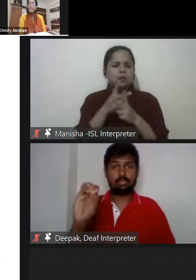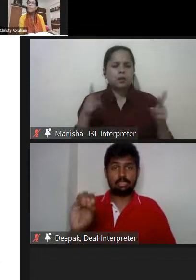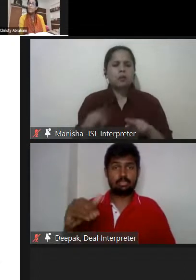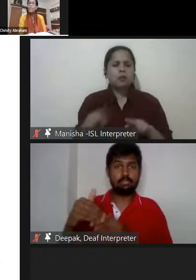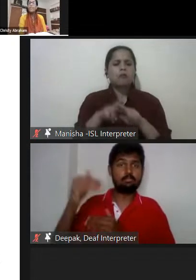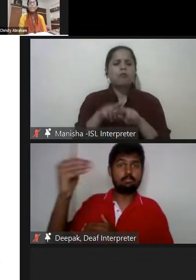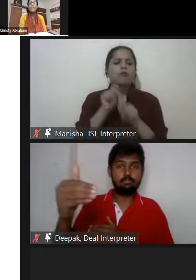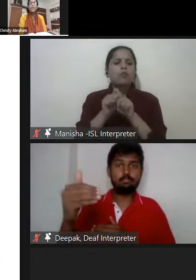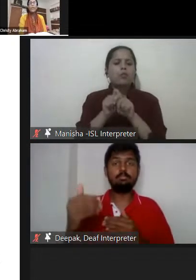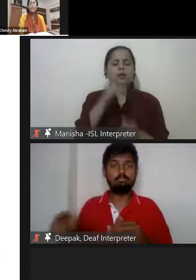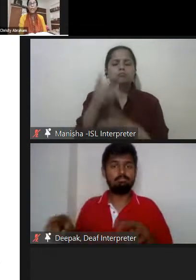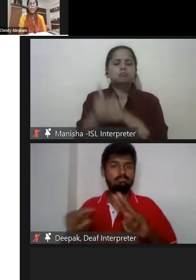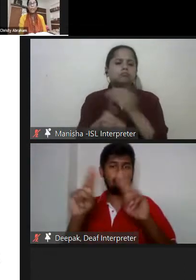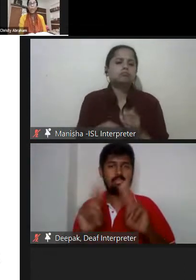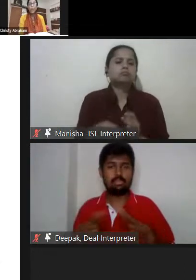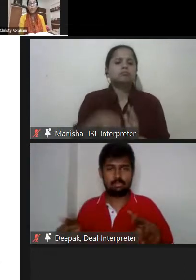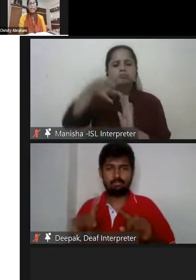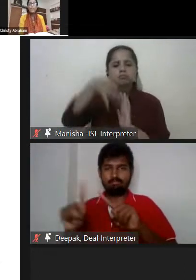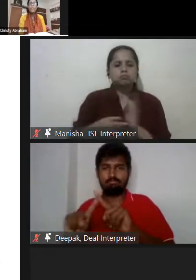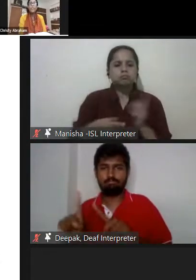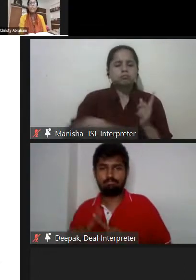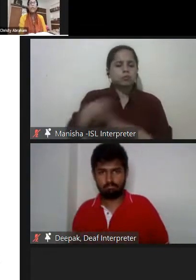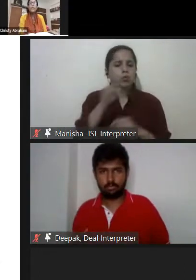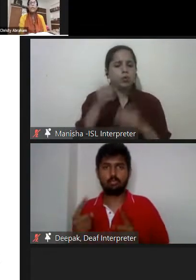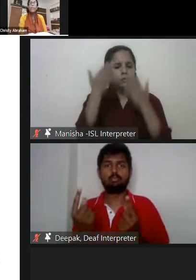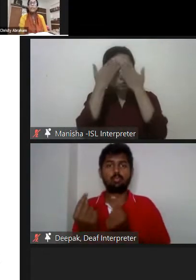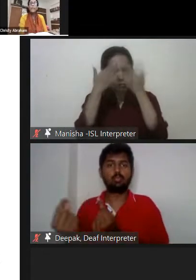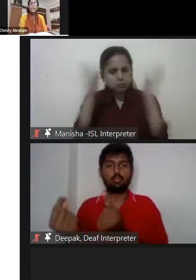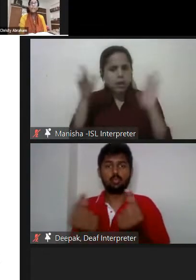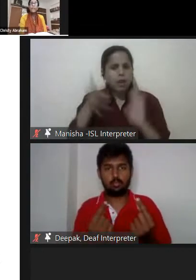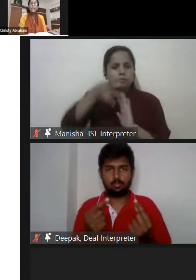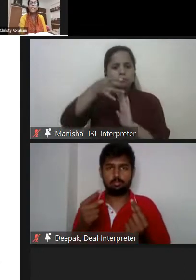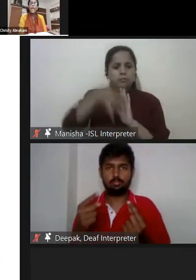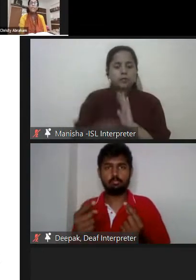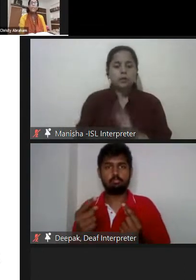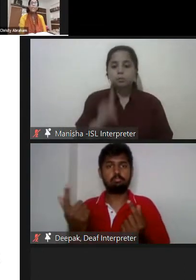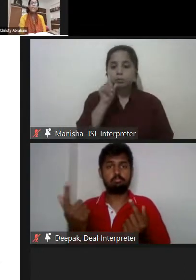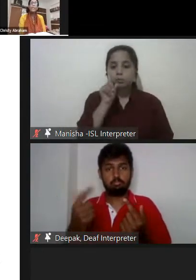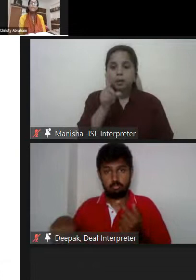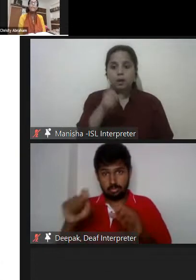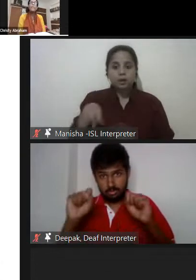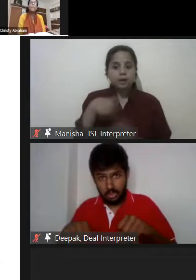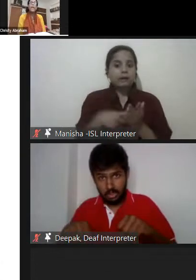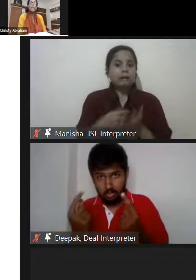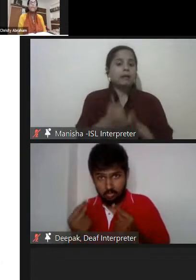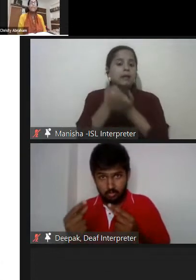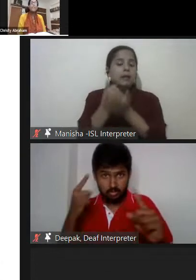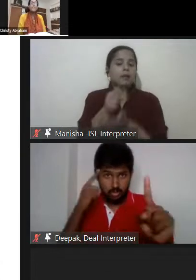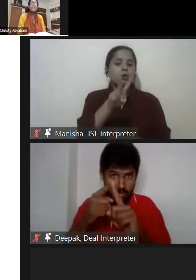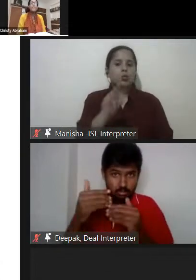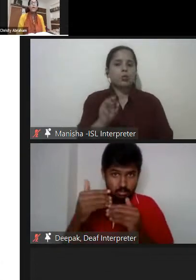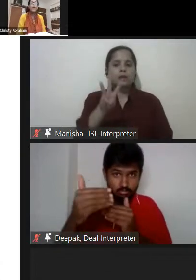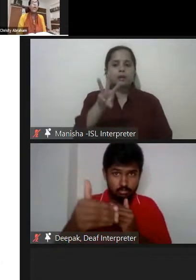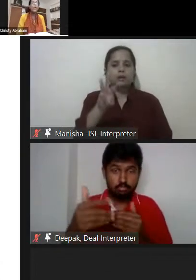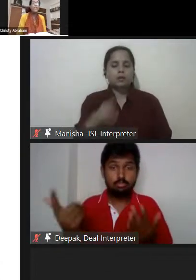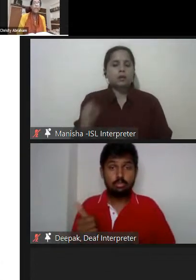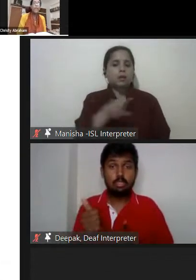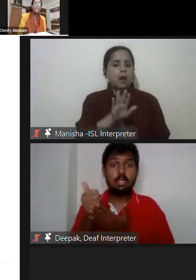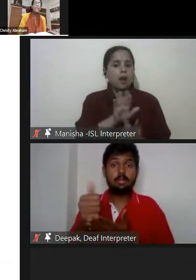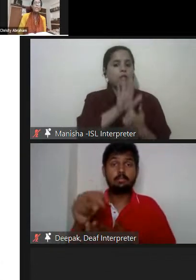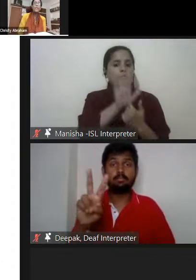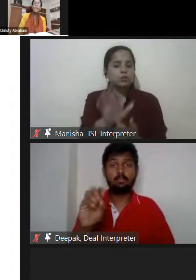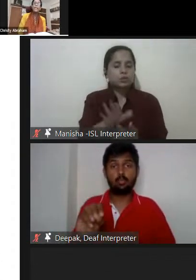definition, which is a good and broad definition. But in this Rehab 2030, it has an emphasis